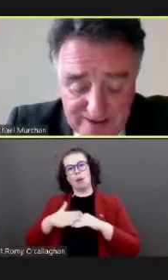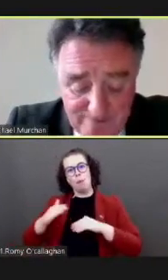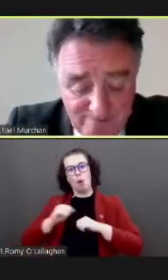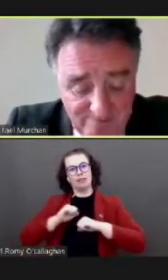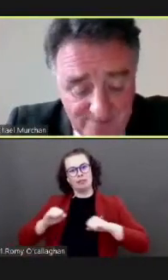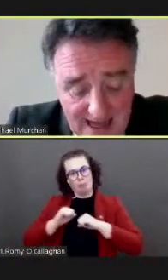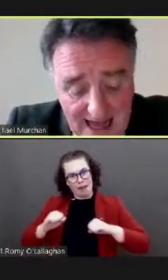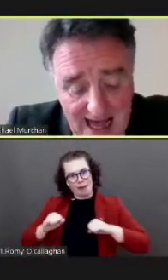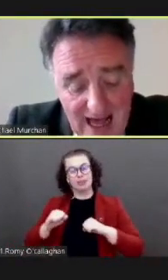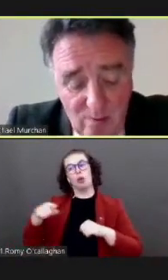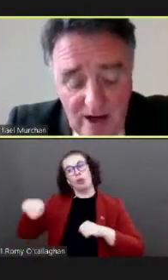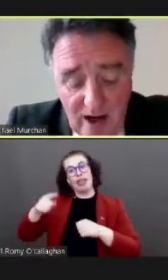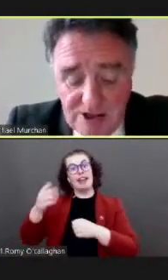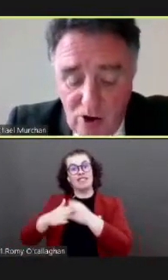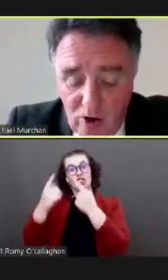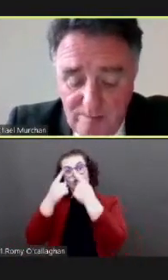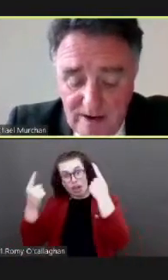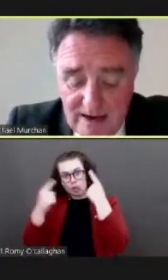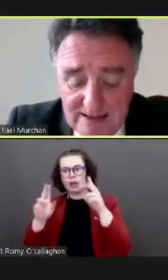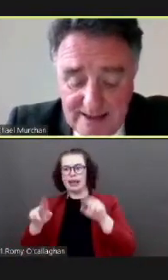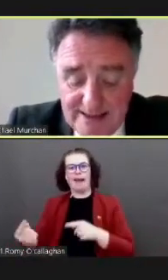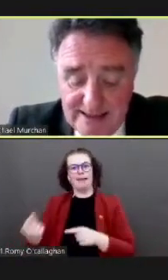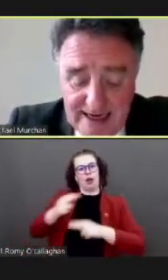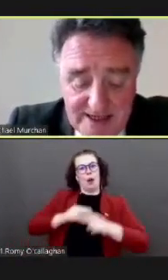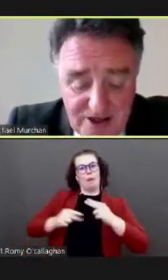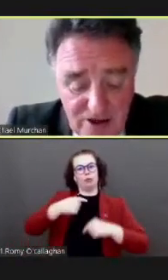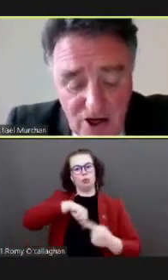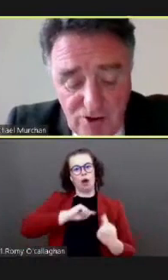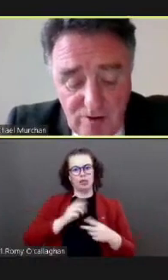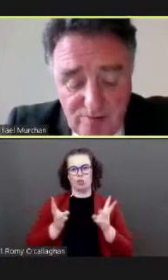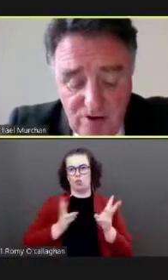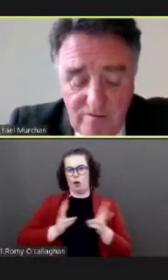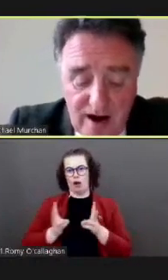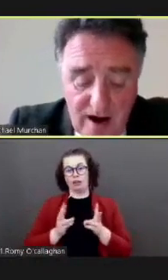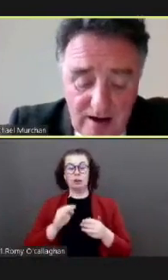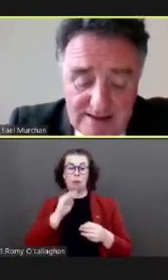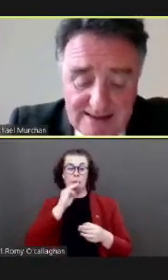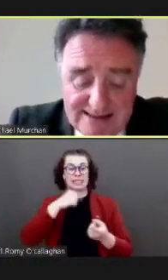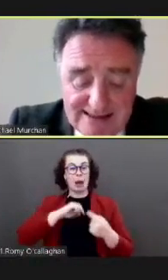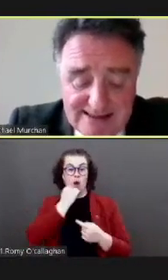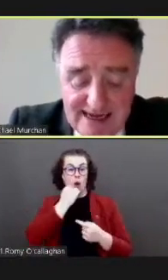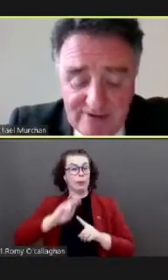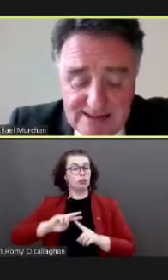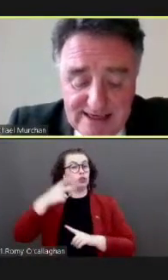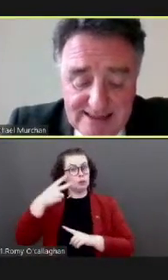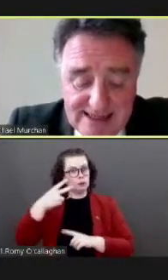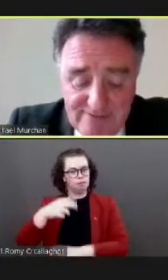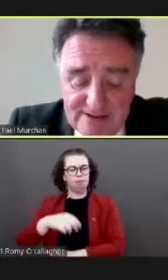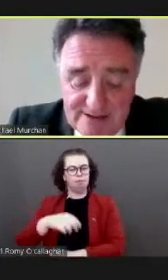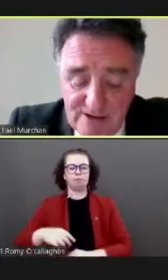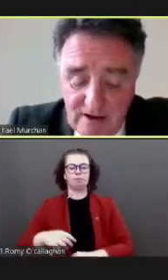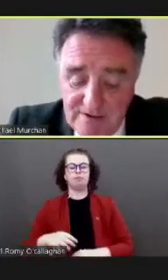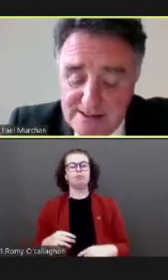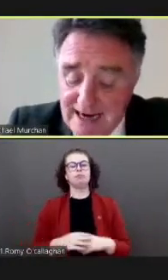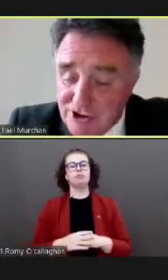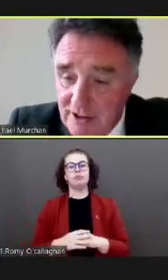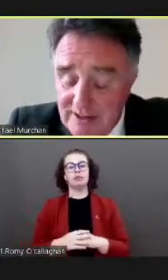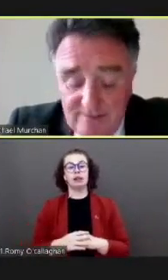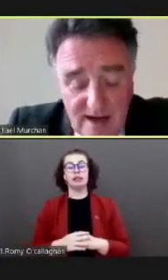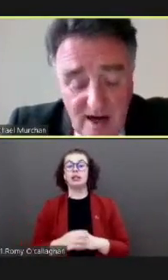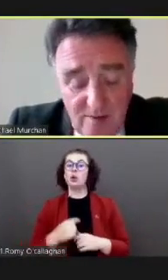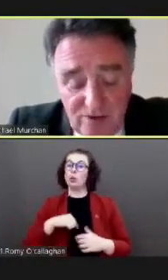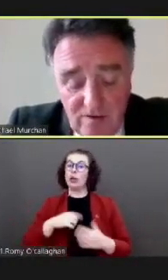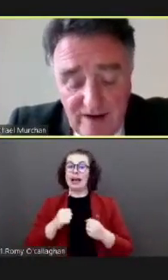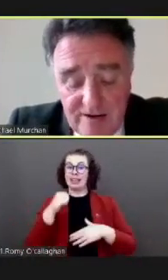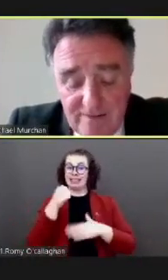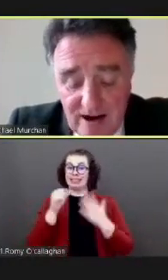coming on stream. We also hope, as I indicate here, to improve our 7-day-7 service